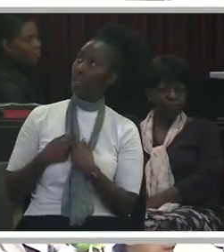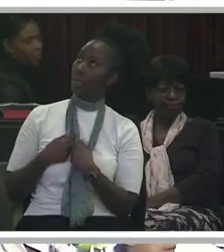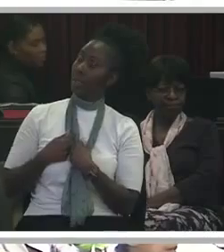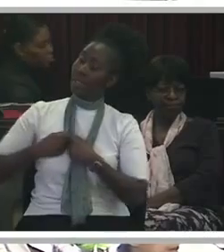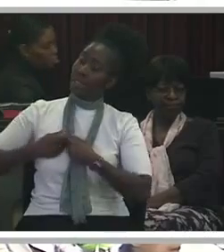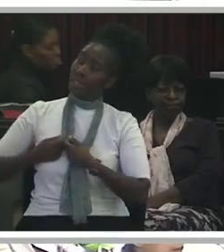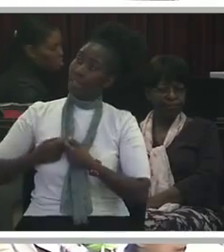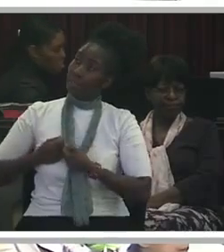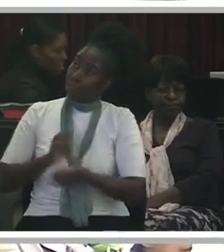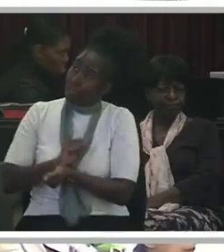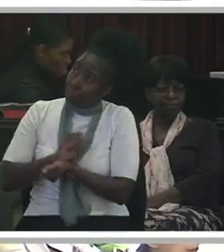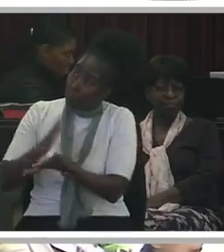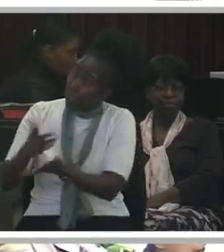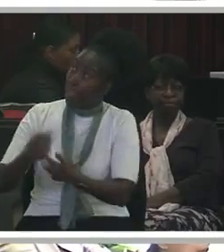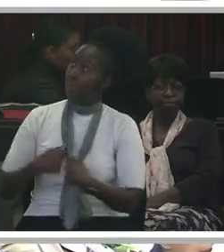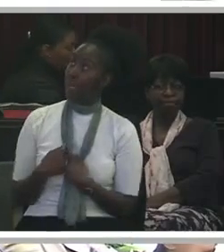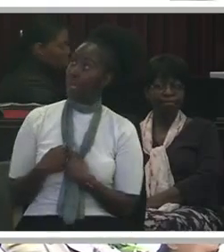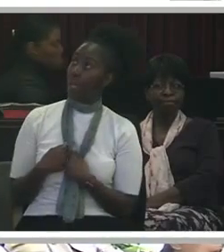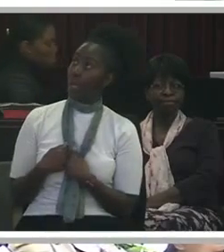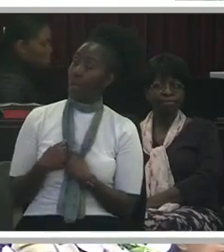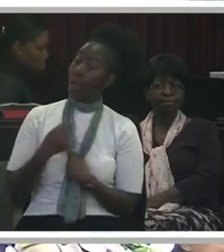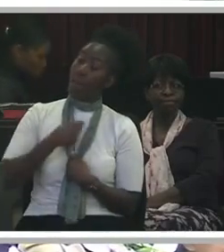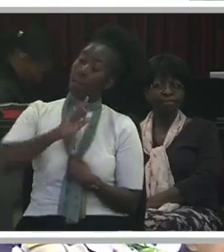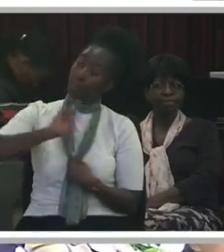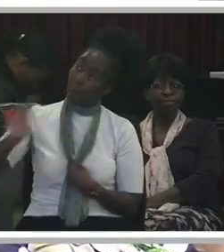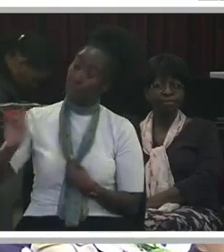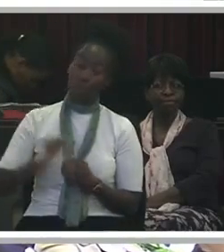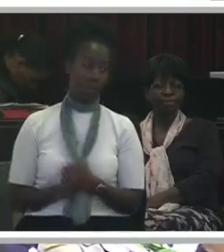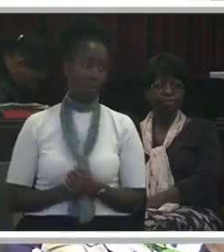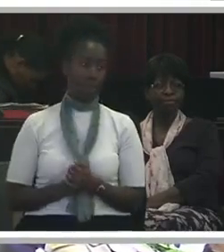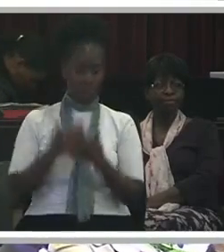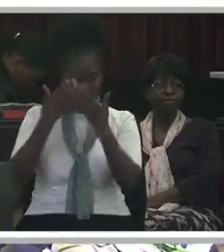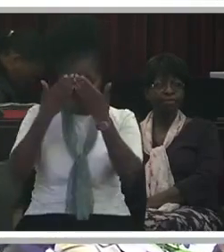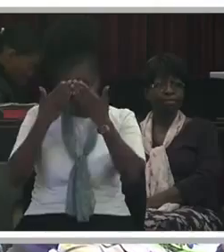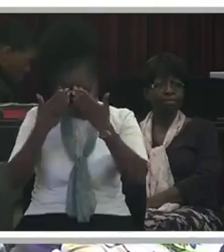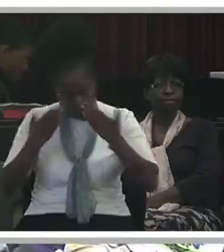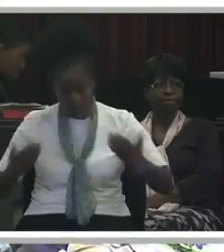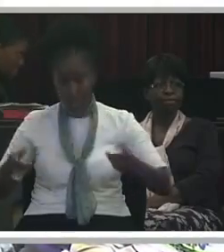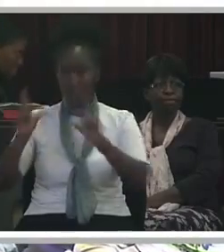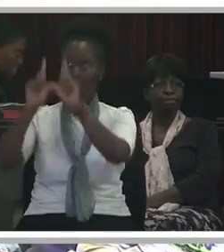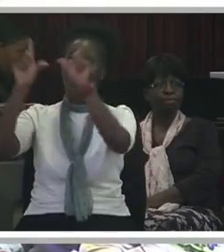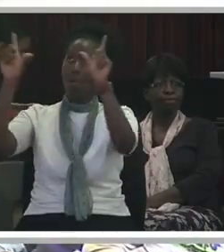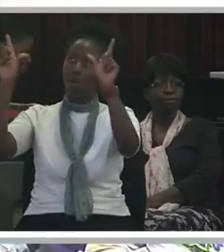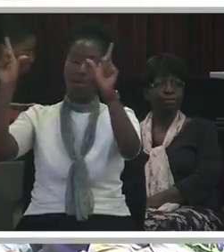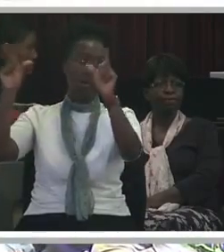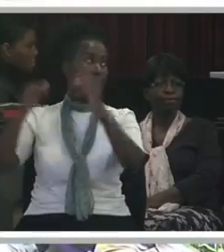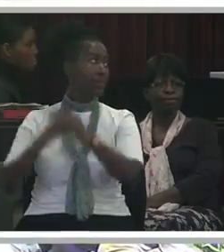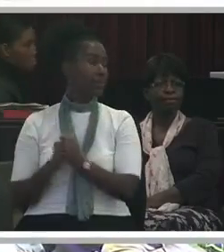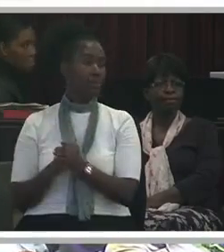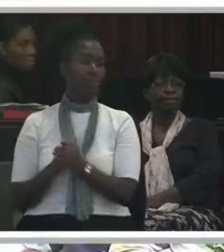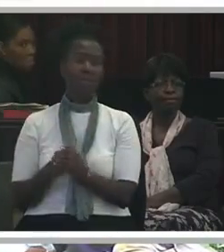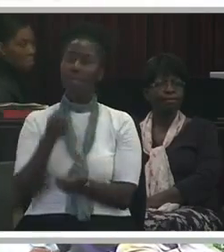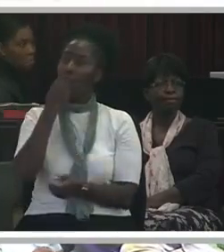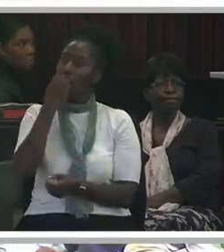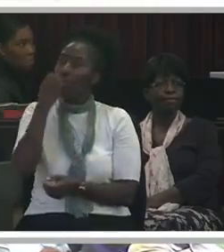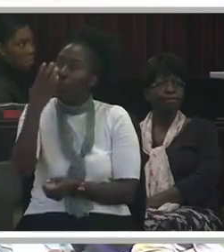deliver me, go. And come back and worship the Lord in the beauty